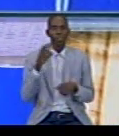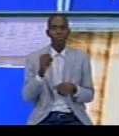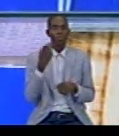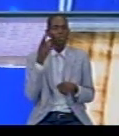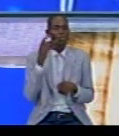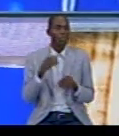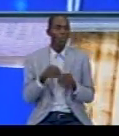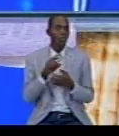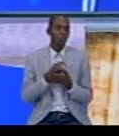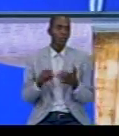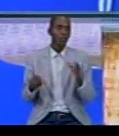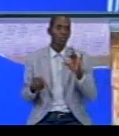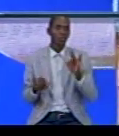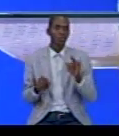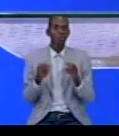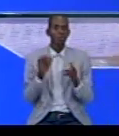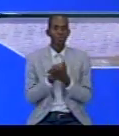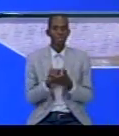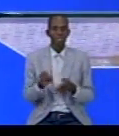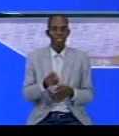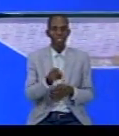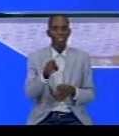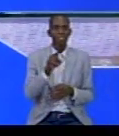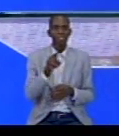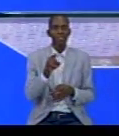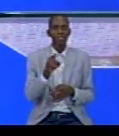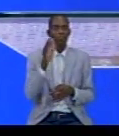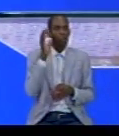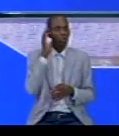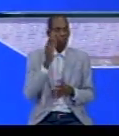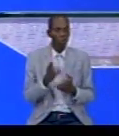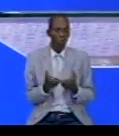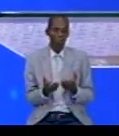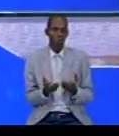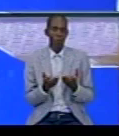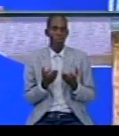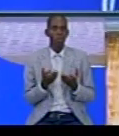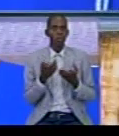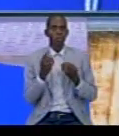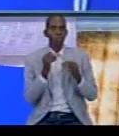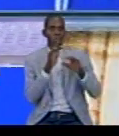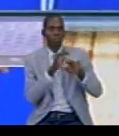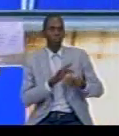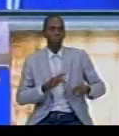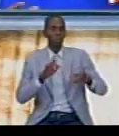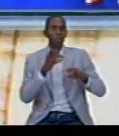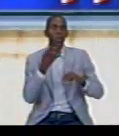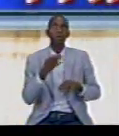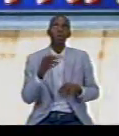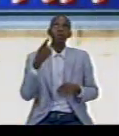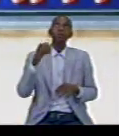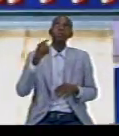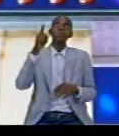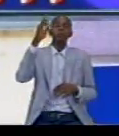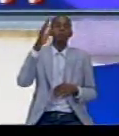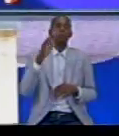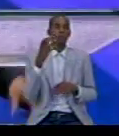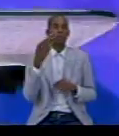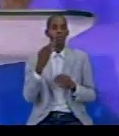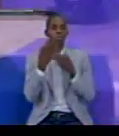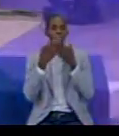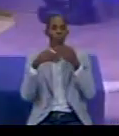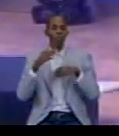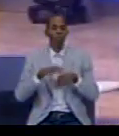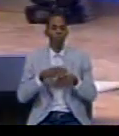in verse 18 it says that they would desire the mercies of the God of heaven.